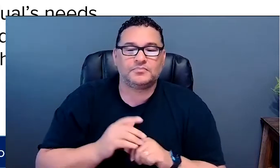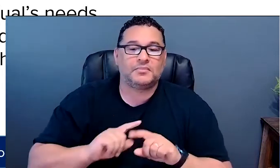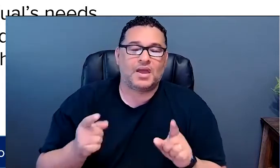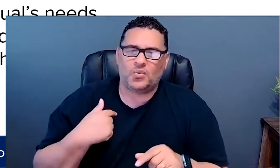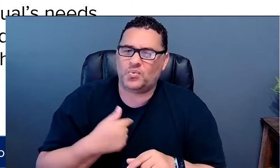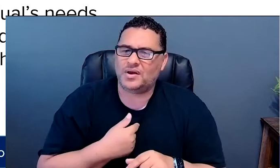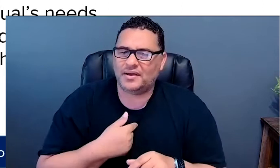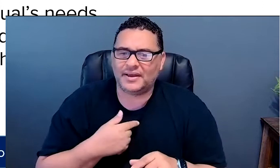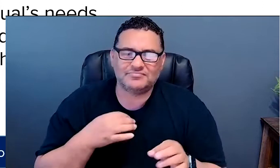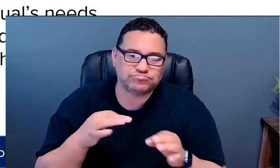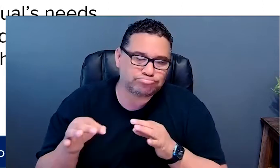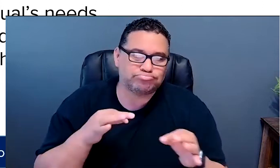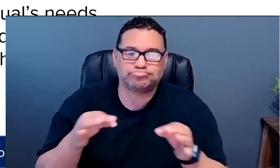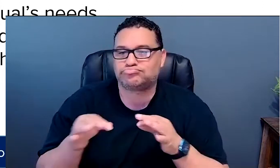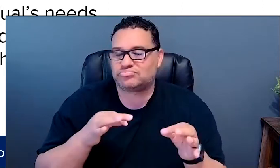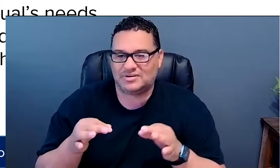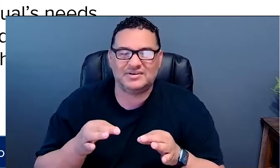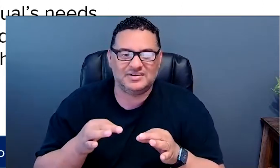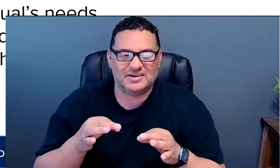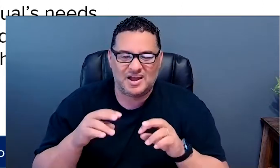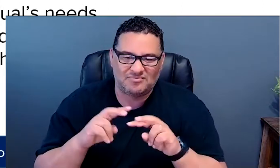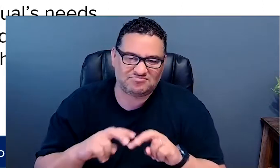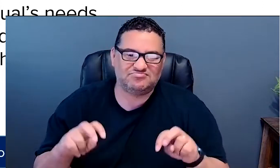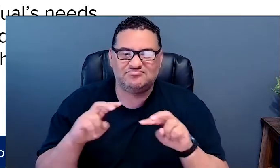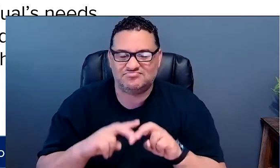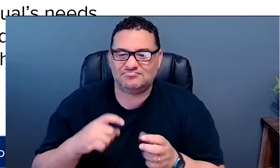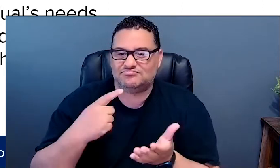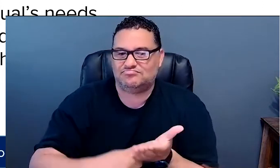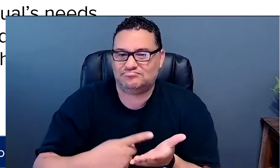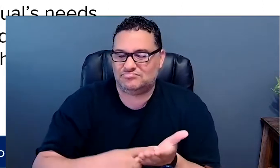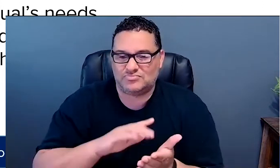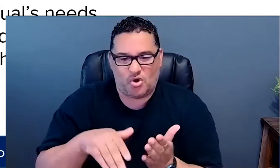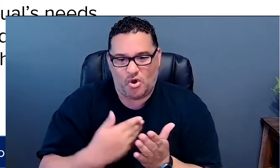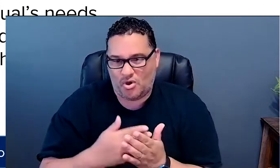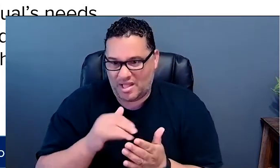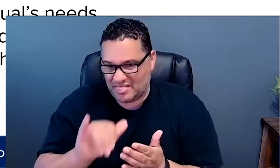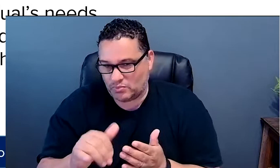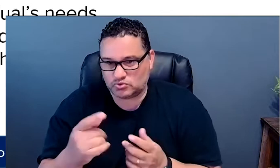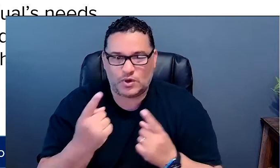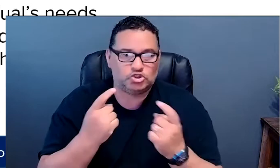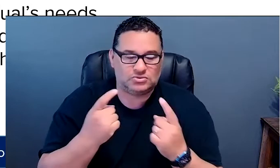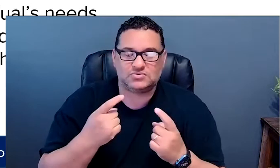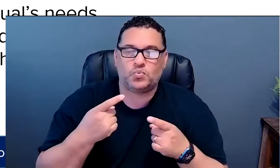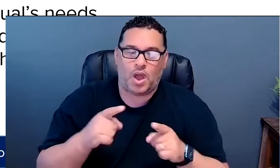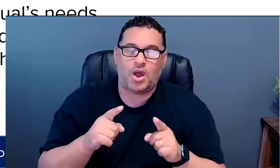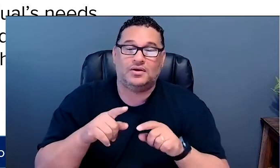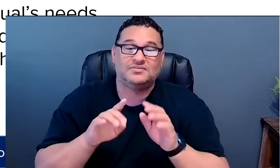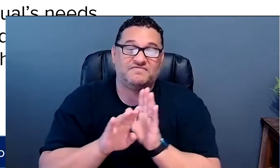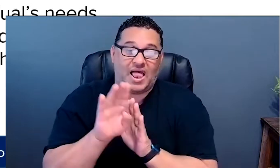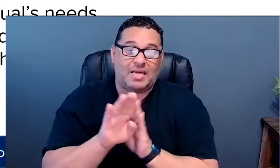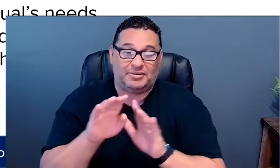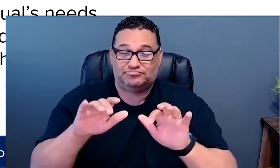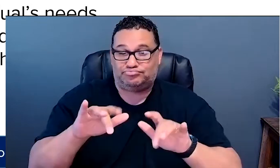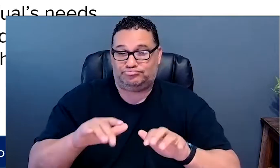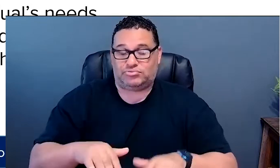of those questions during the development of your individualized plan for employment. So next,